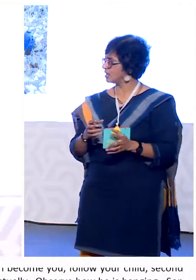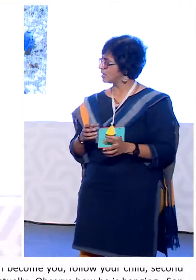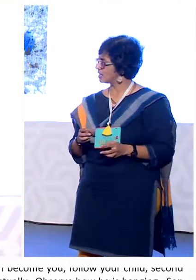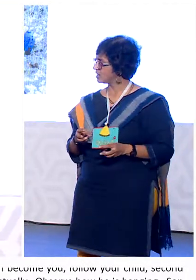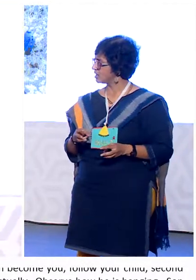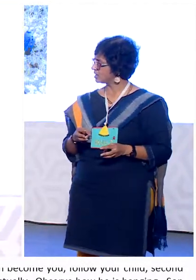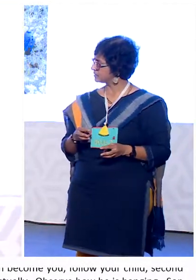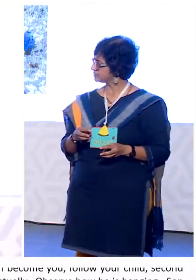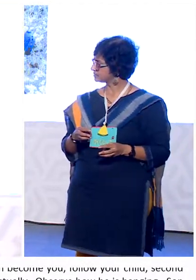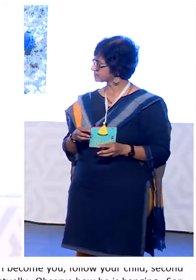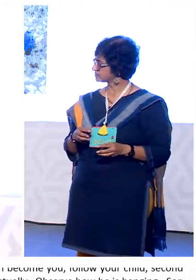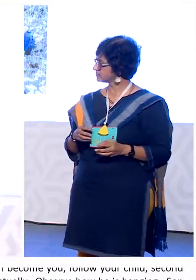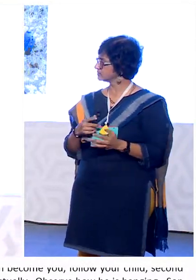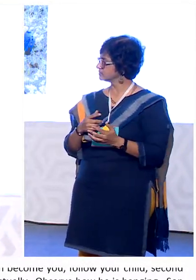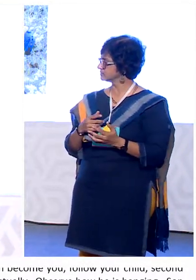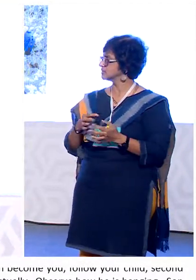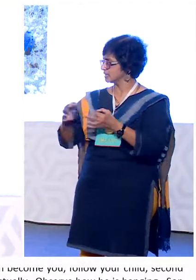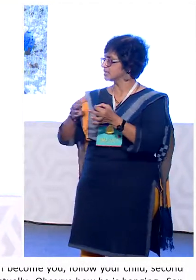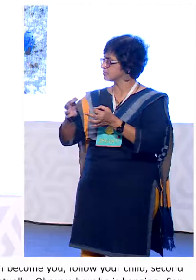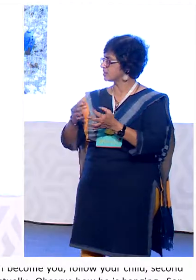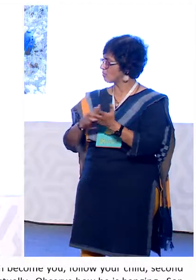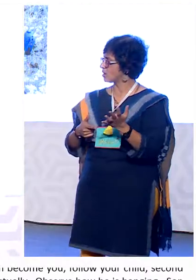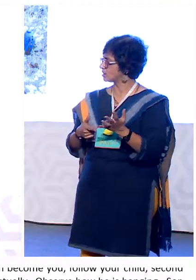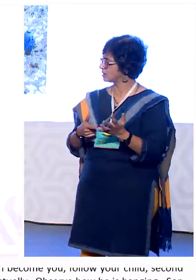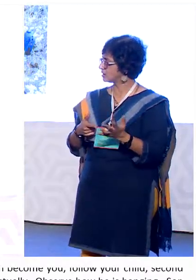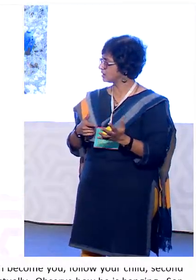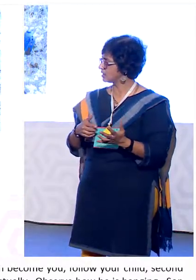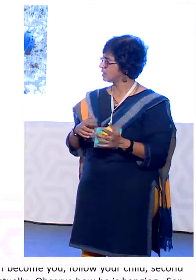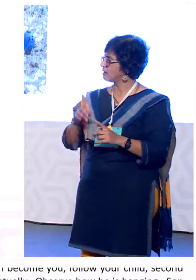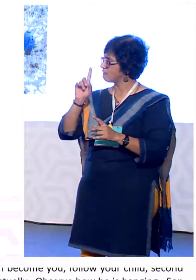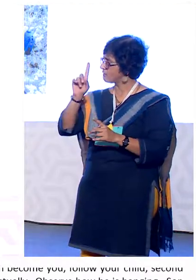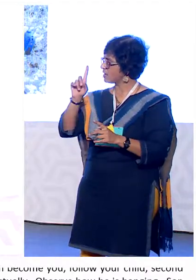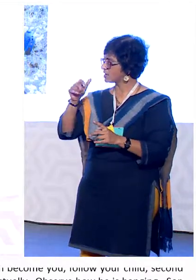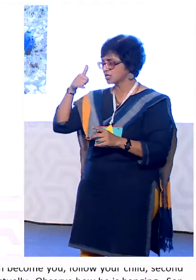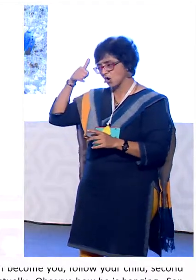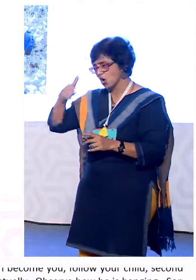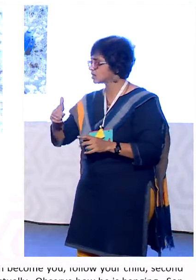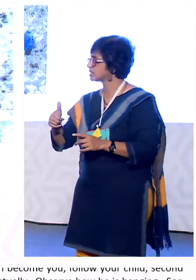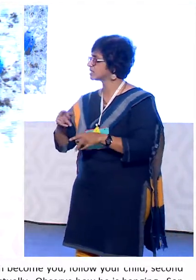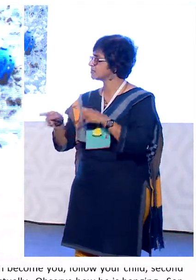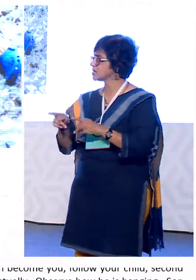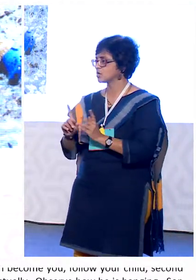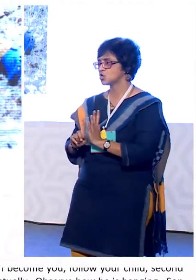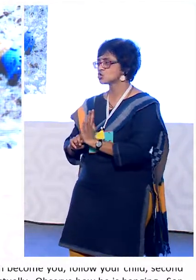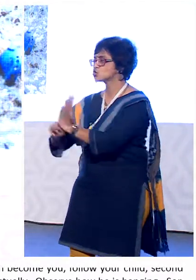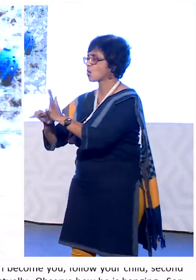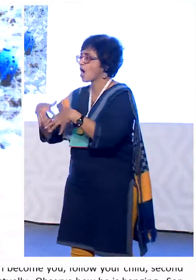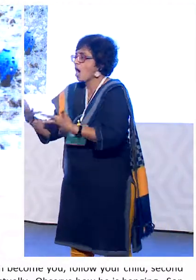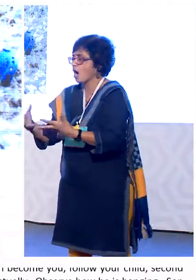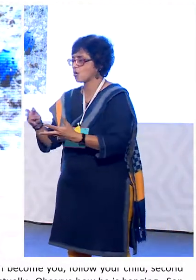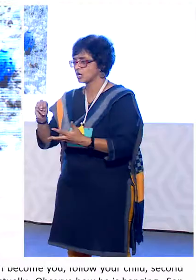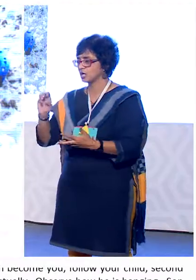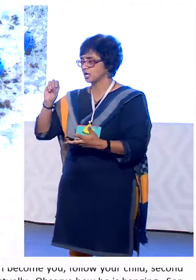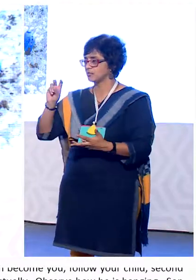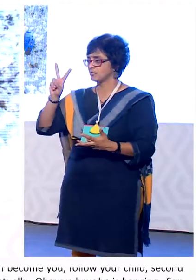corporate world as well, because people learn and work better this way. But it was autistic people who showed us how to do it, not